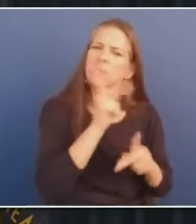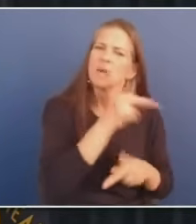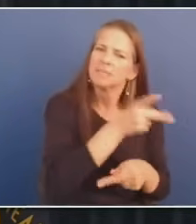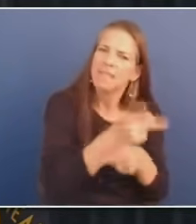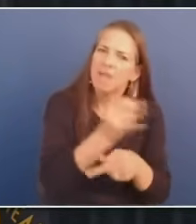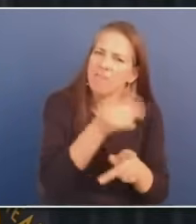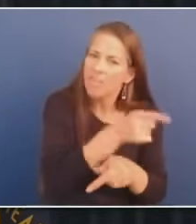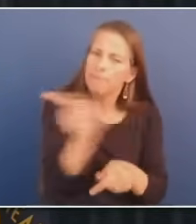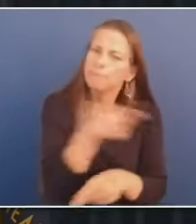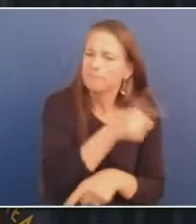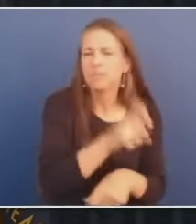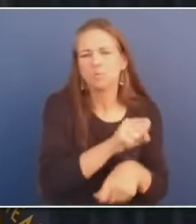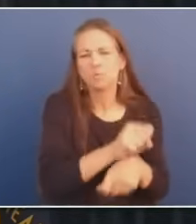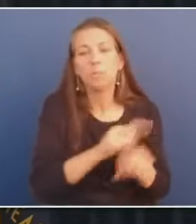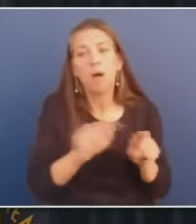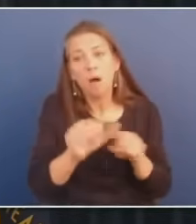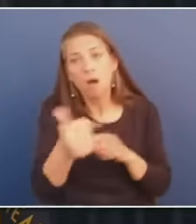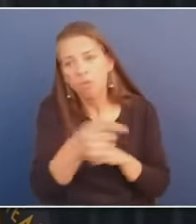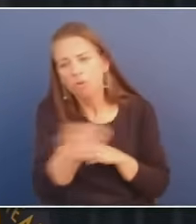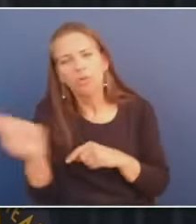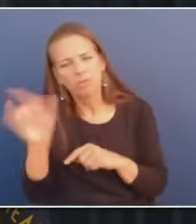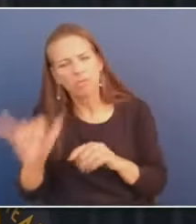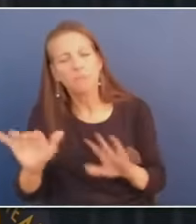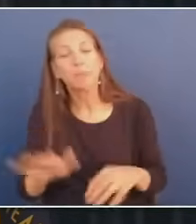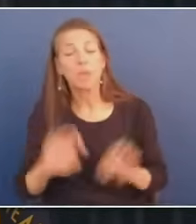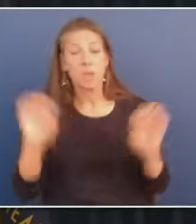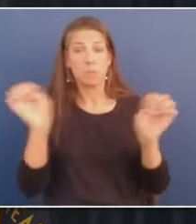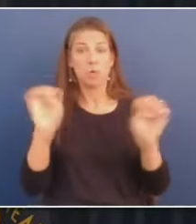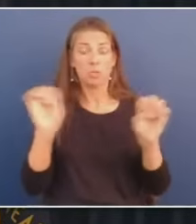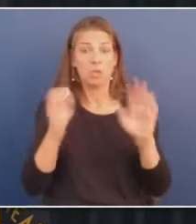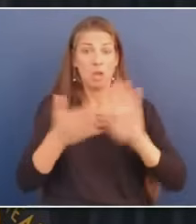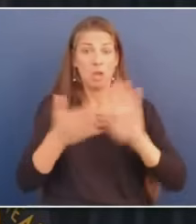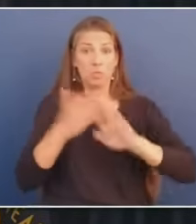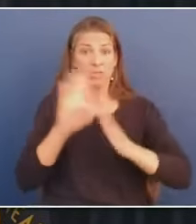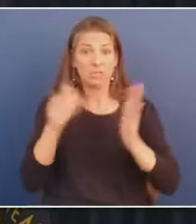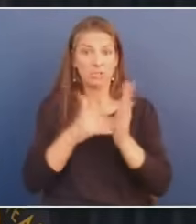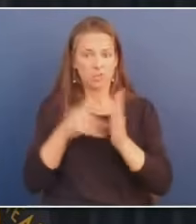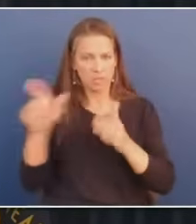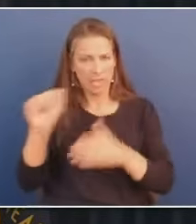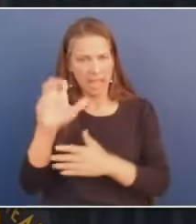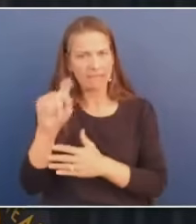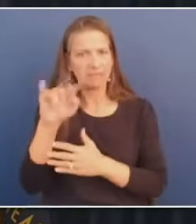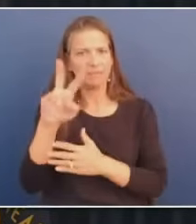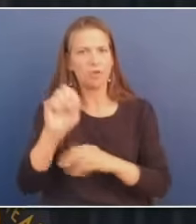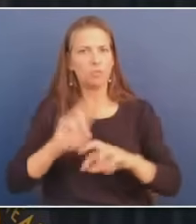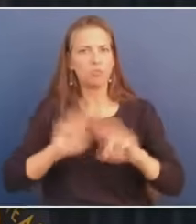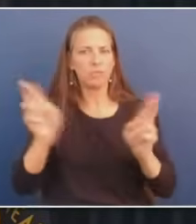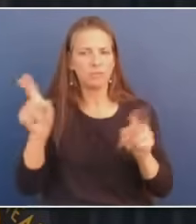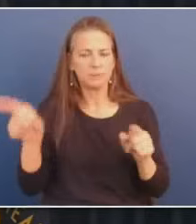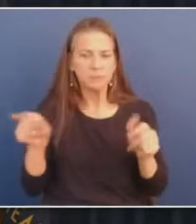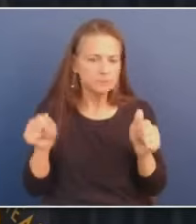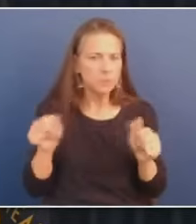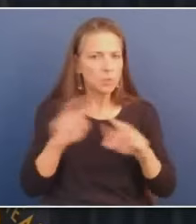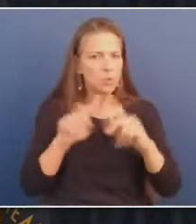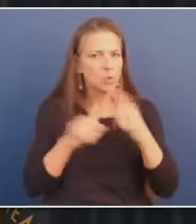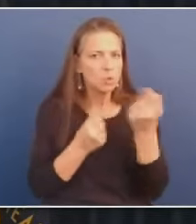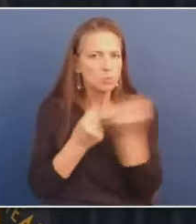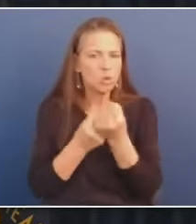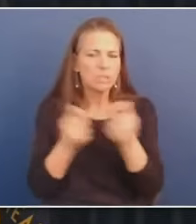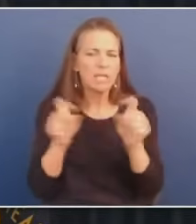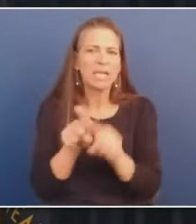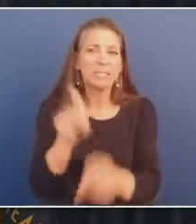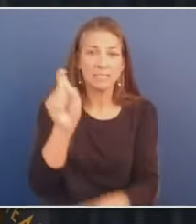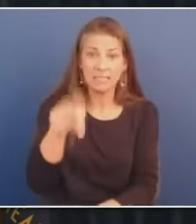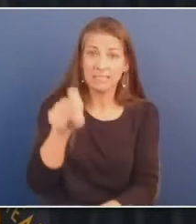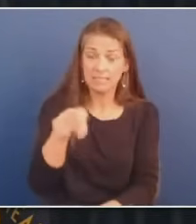Emergency Operations Center has been activated, and essential partners are standing by to provide support as needed. So again, we